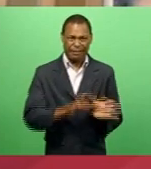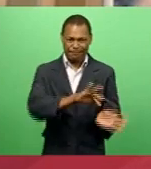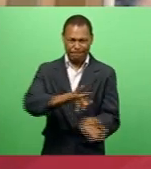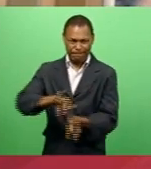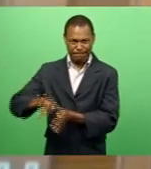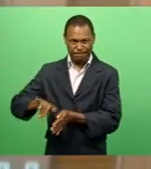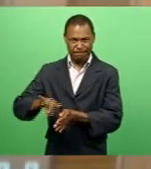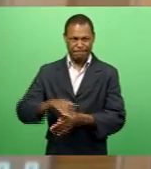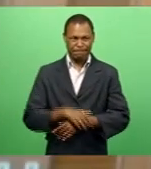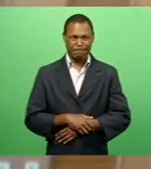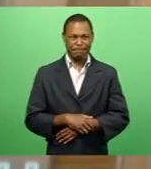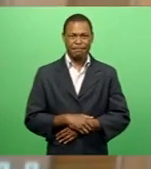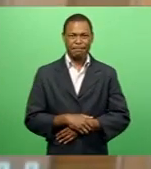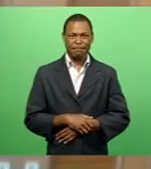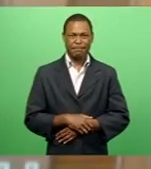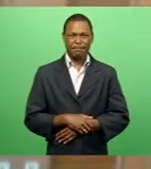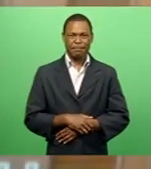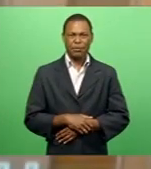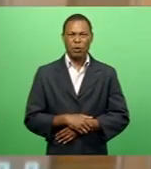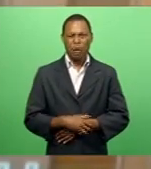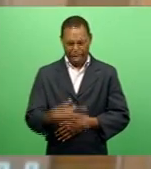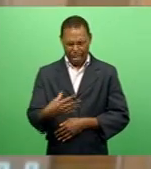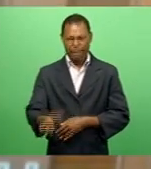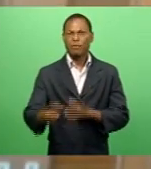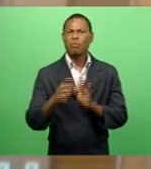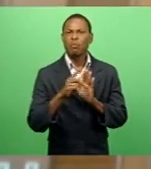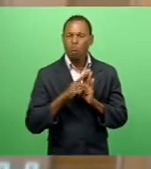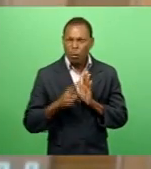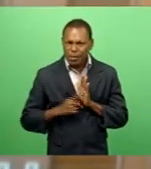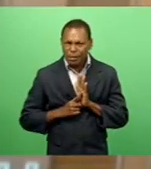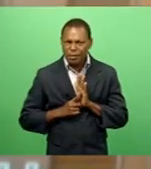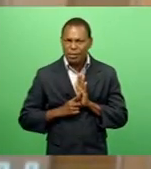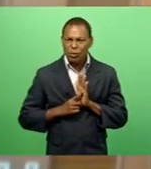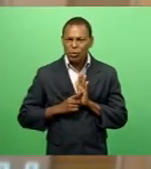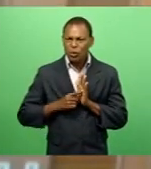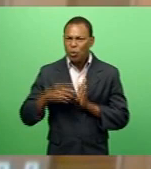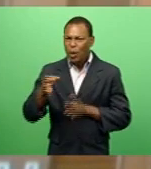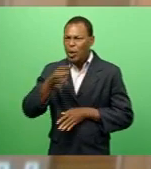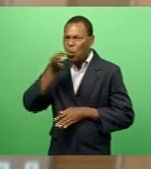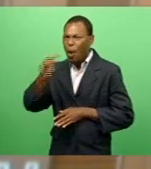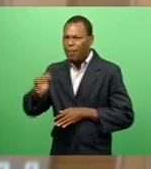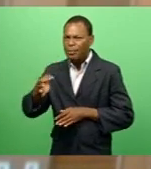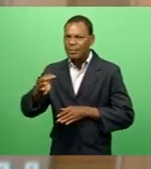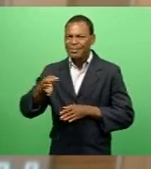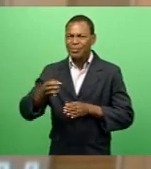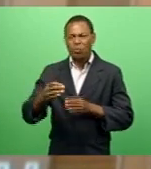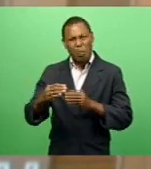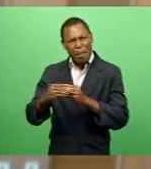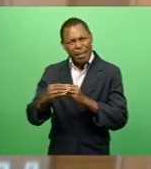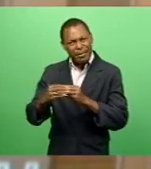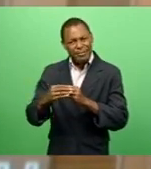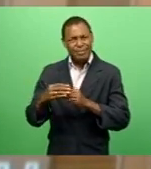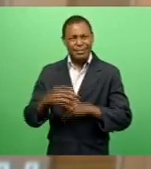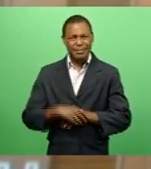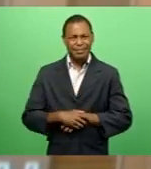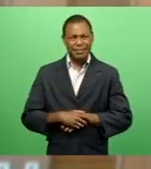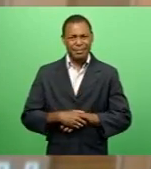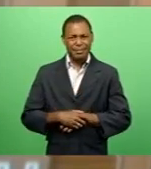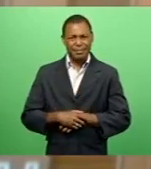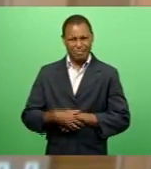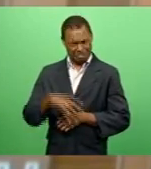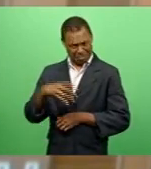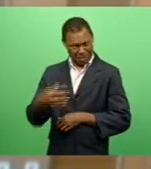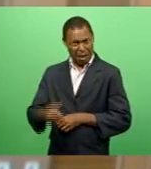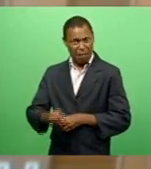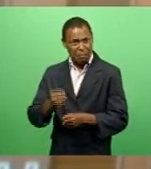call populist politics. Trying to appeal to particular vote banks. But have they made this